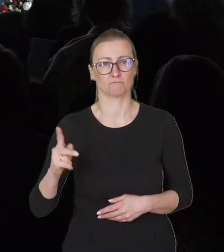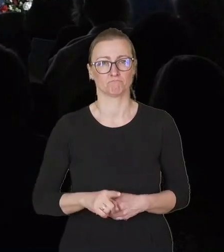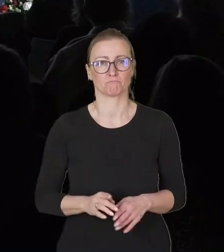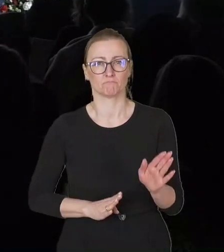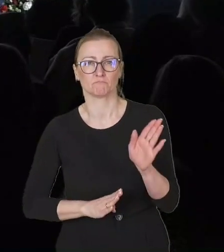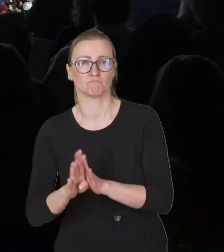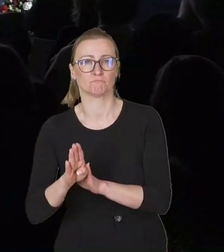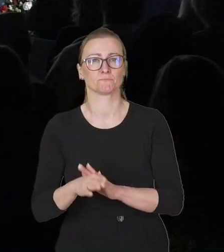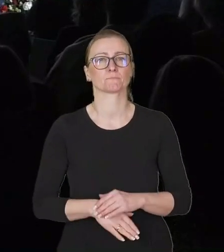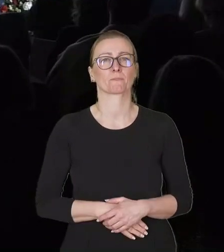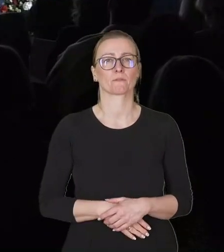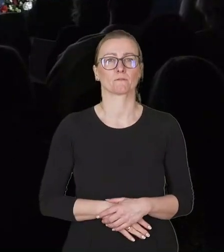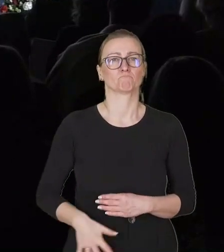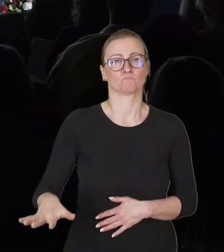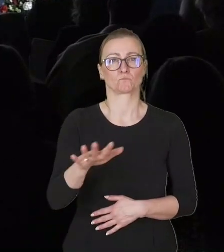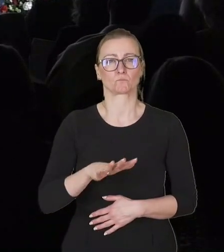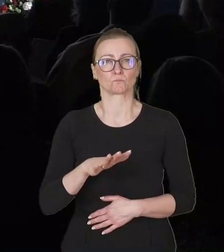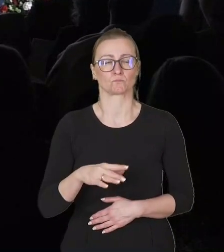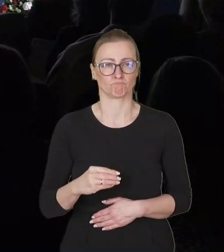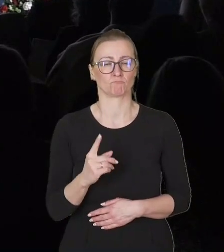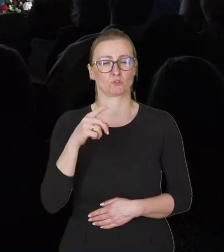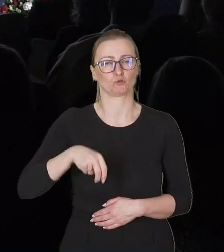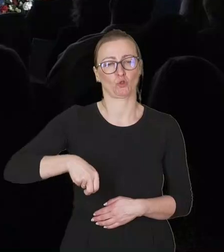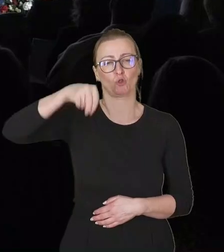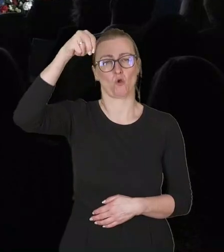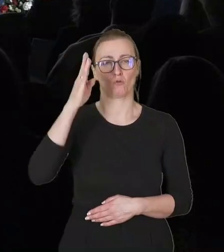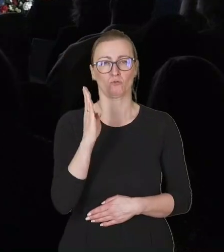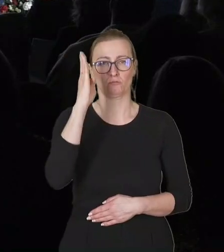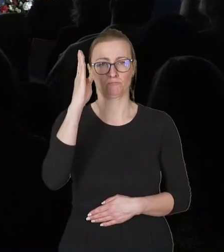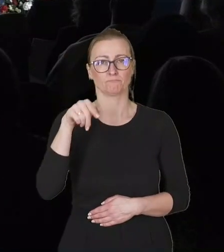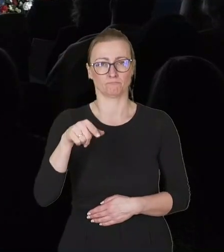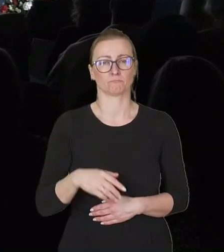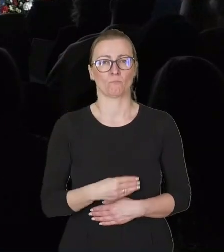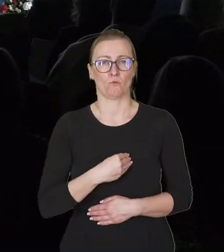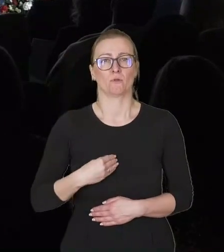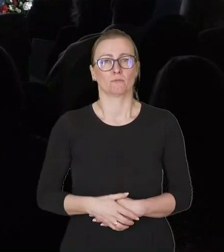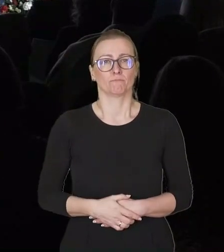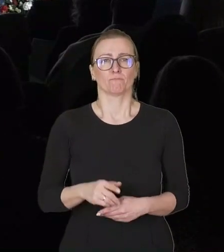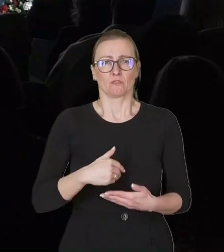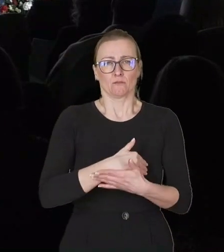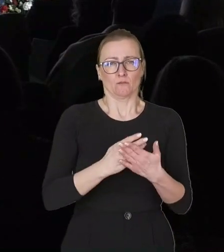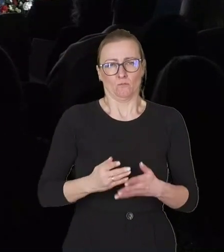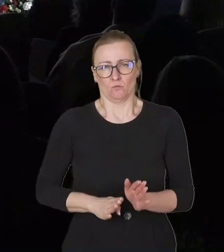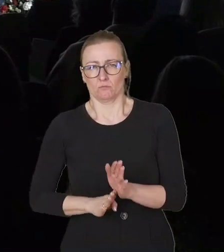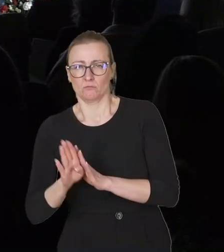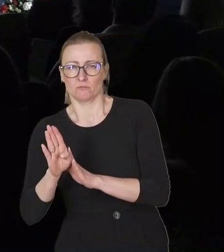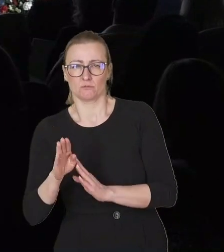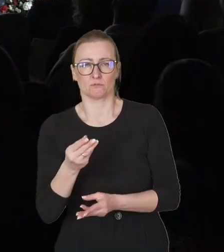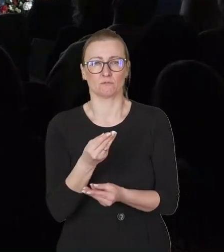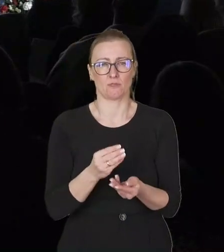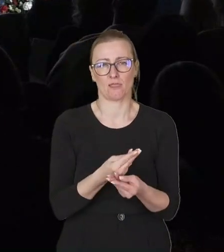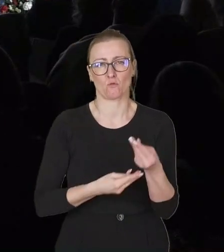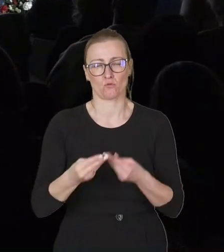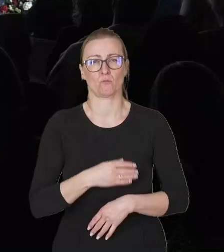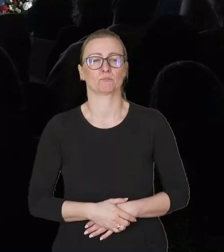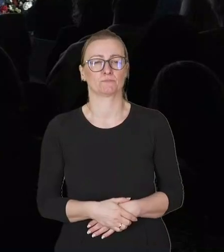Economic Development. He graduated from the Faculty of Law and Administration at the University of Gdańsk and holds a PhD in law. He